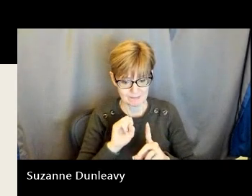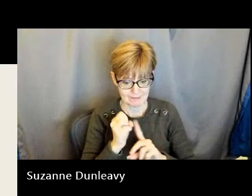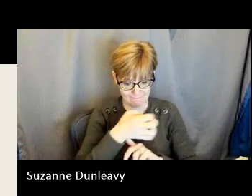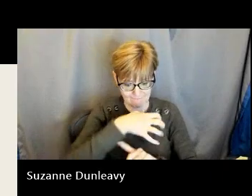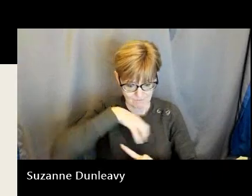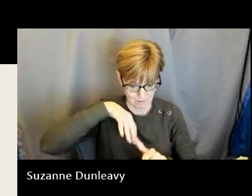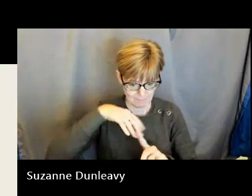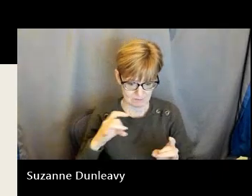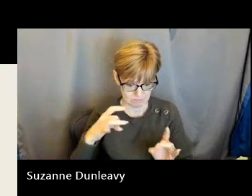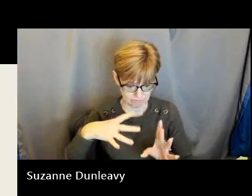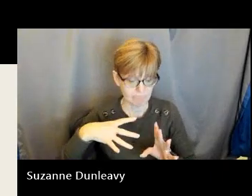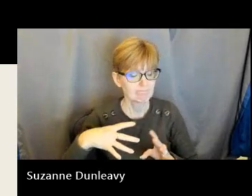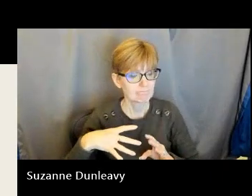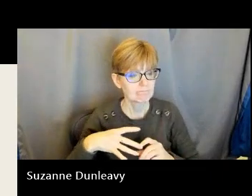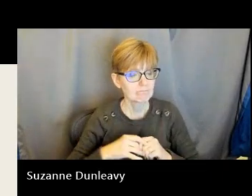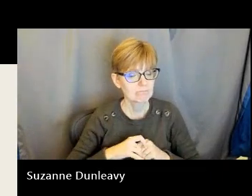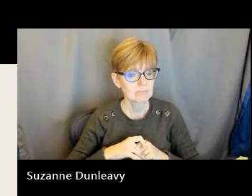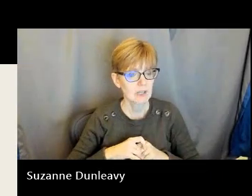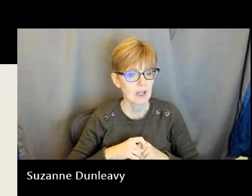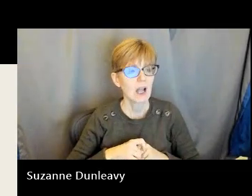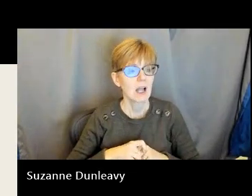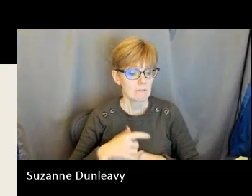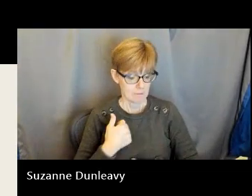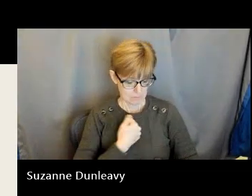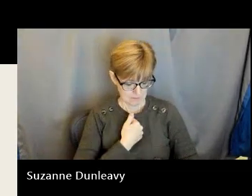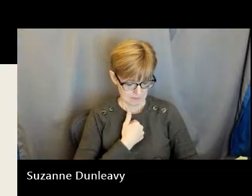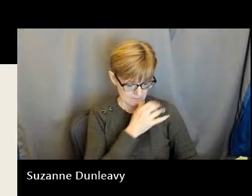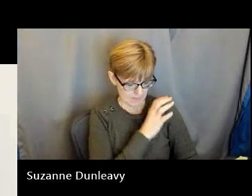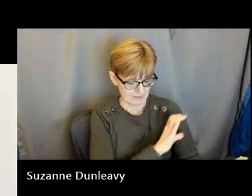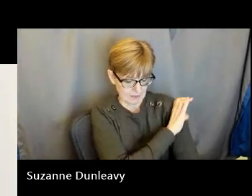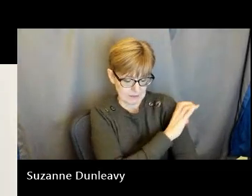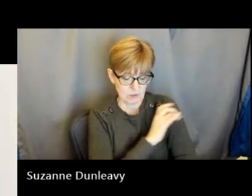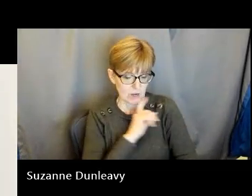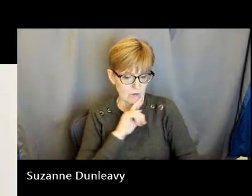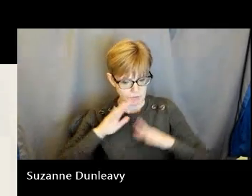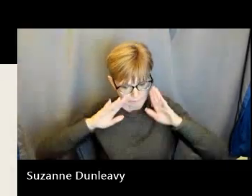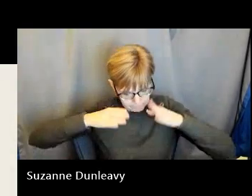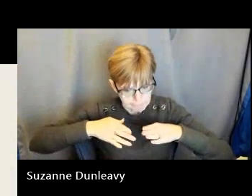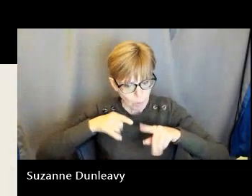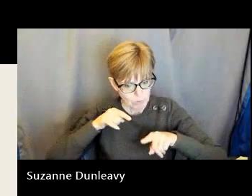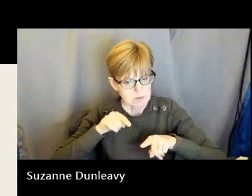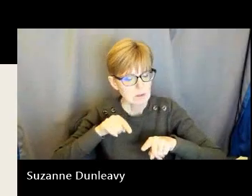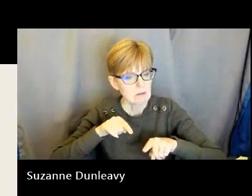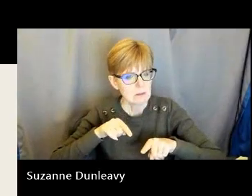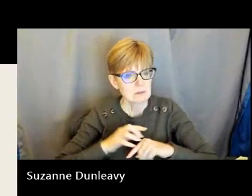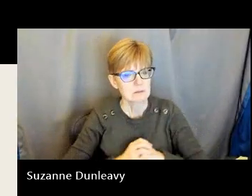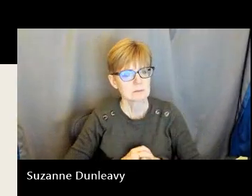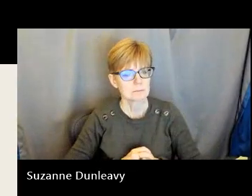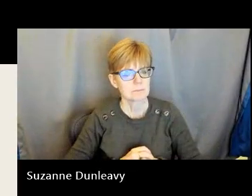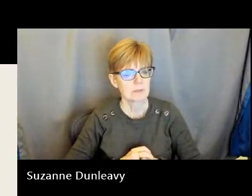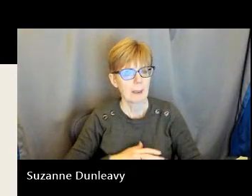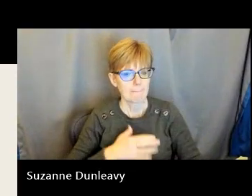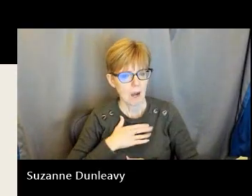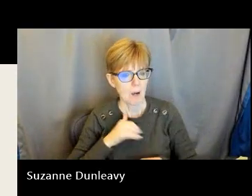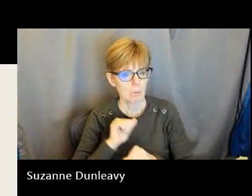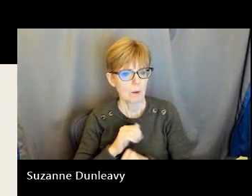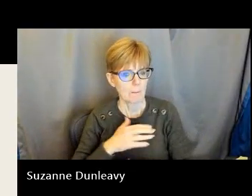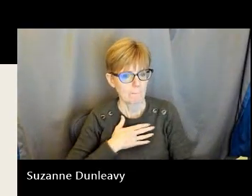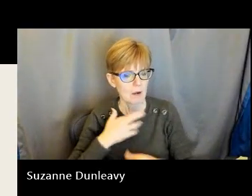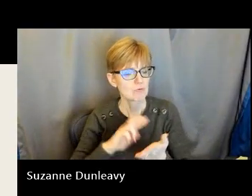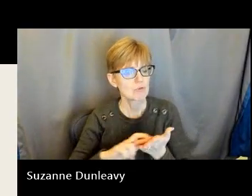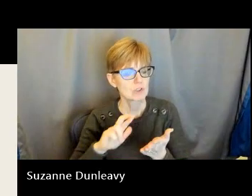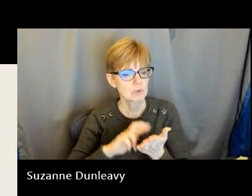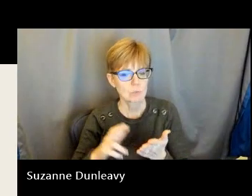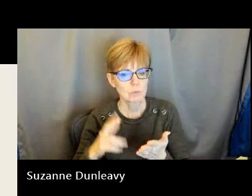is something I've really leaned into in my own work and in my own research. We know that in many communities